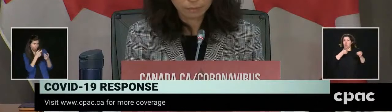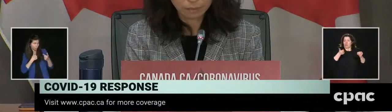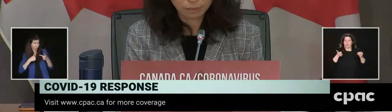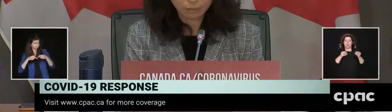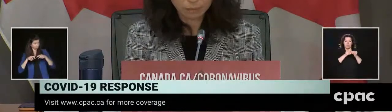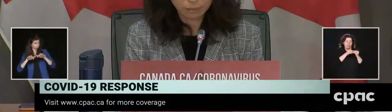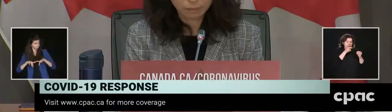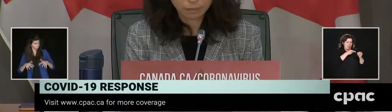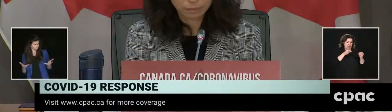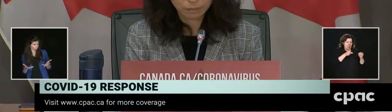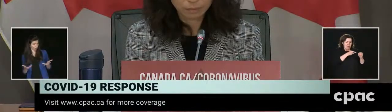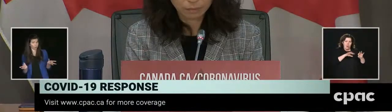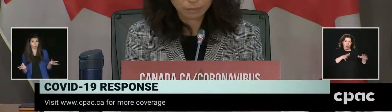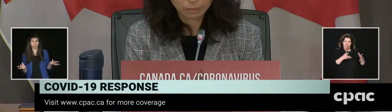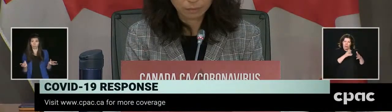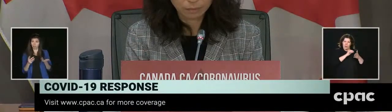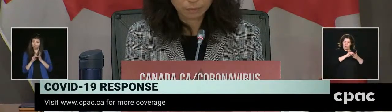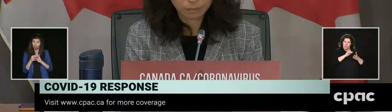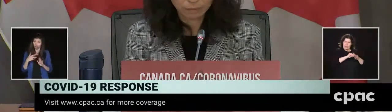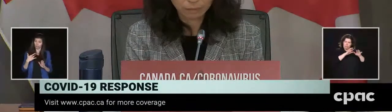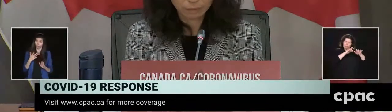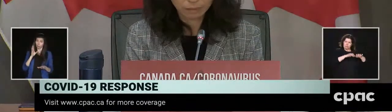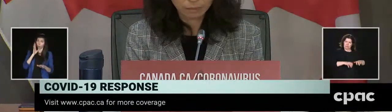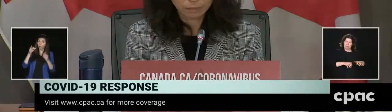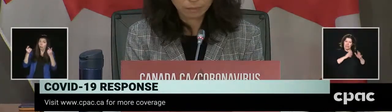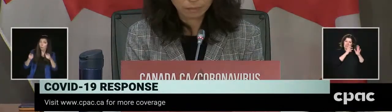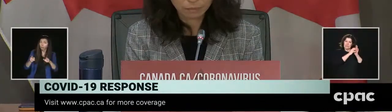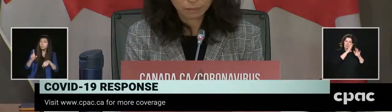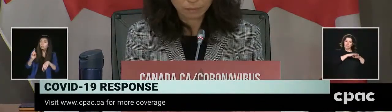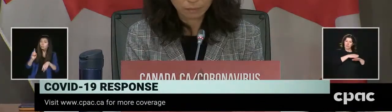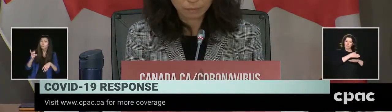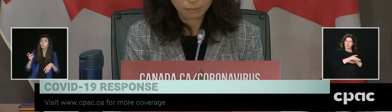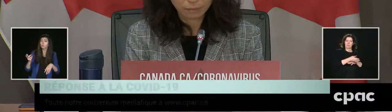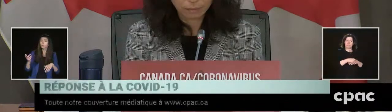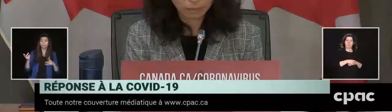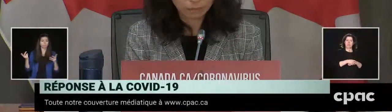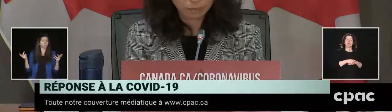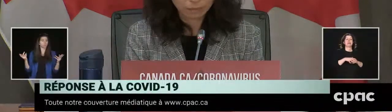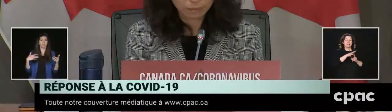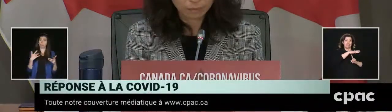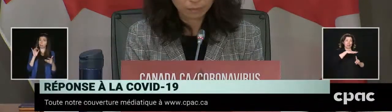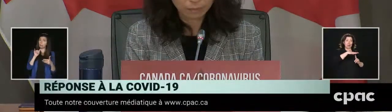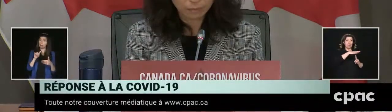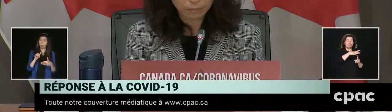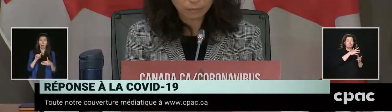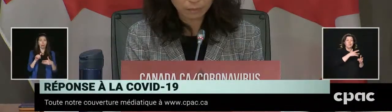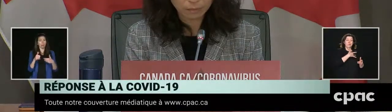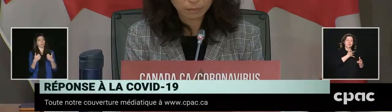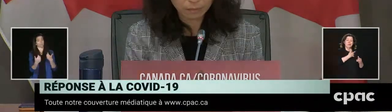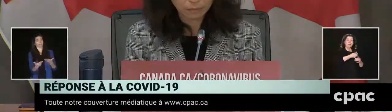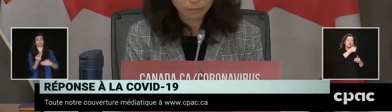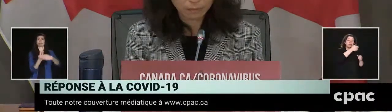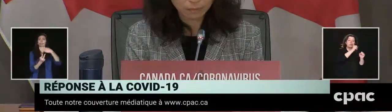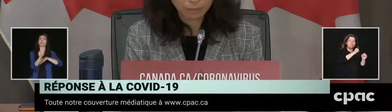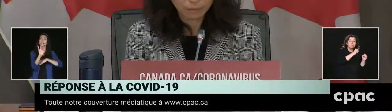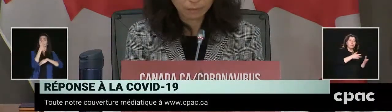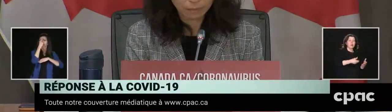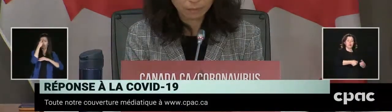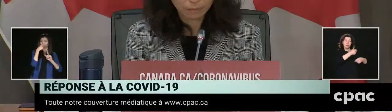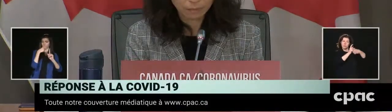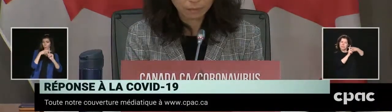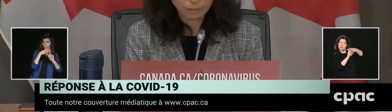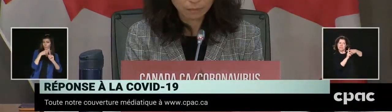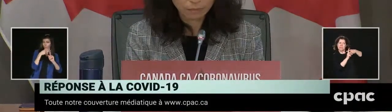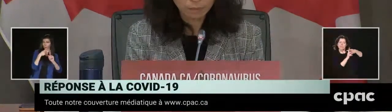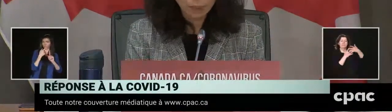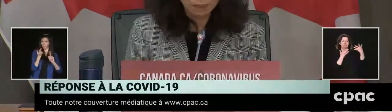likely scenario at this point? Is that the most optimistic scenario at this point? Like, why did you only provide those